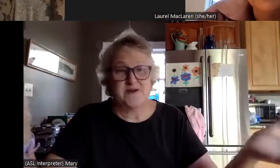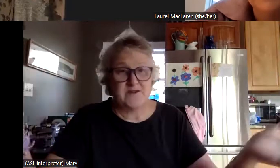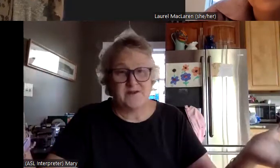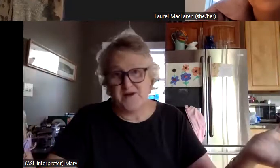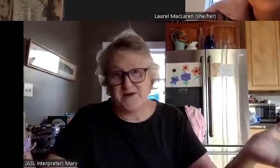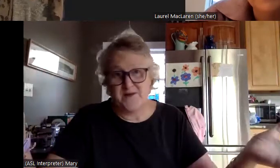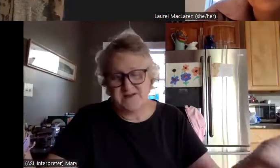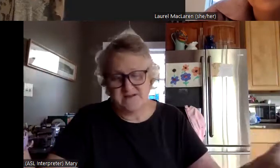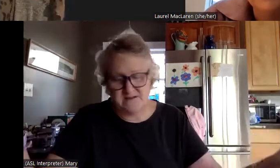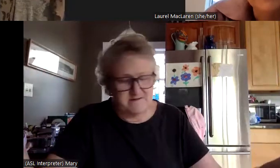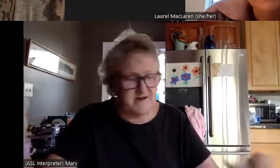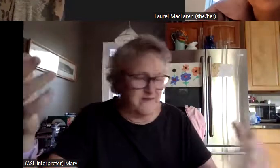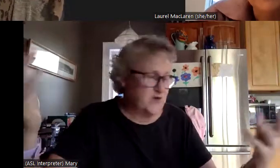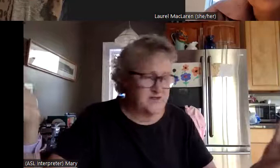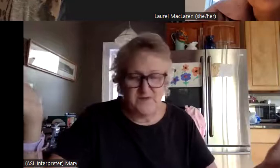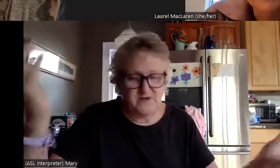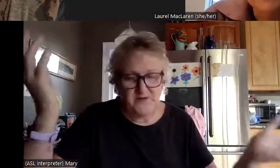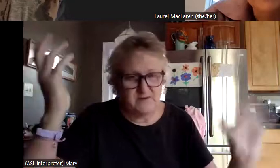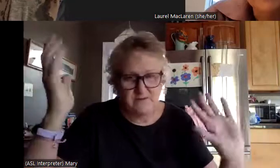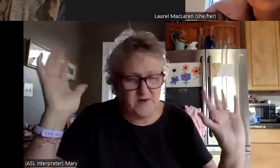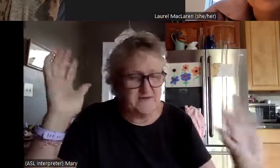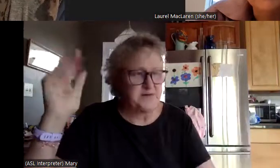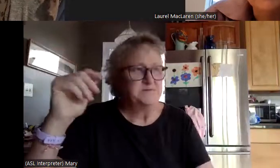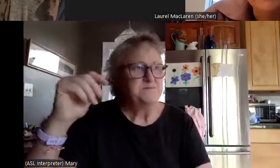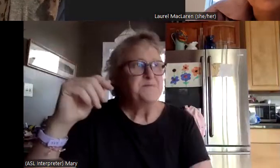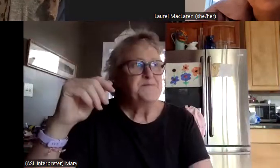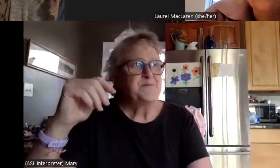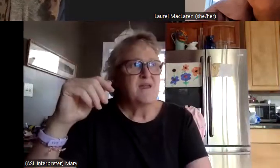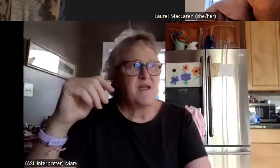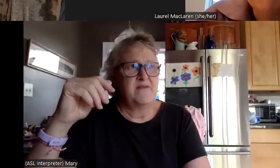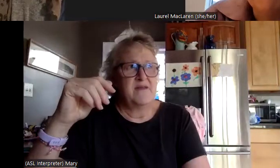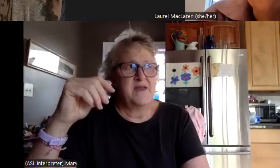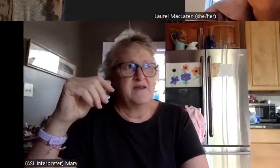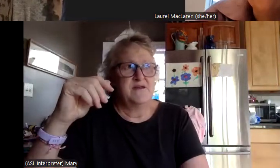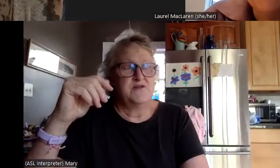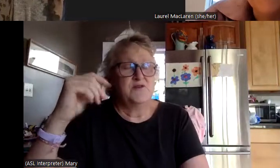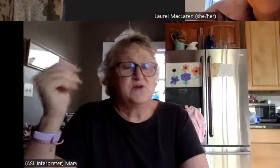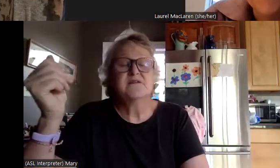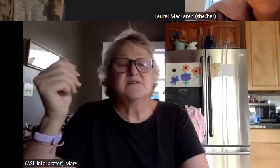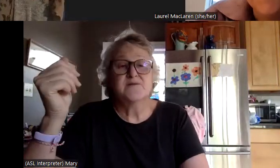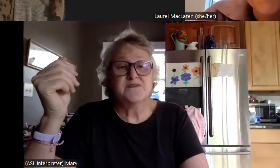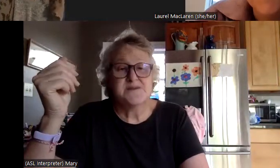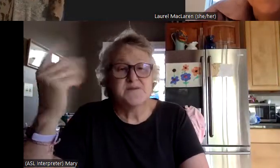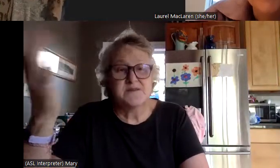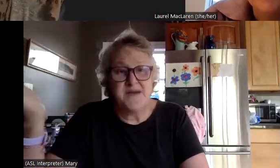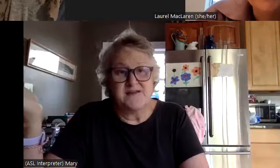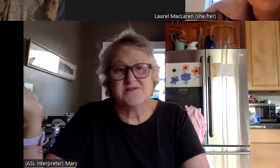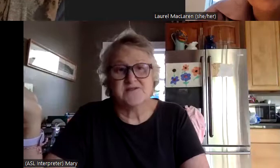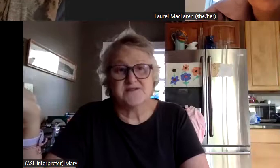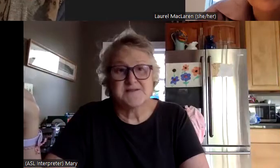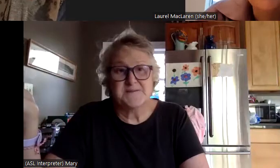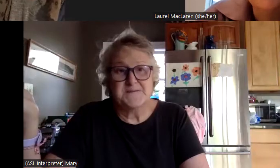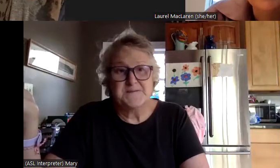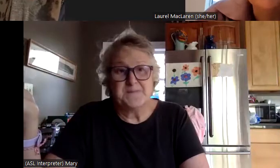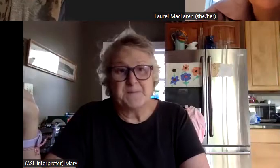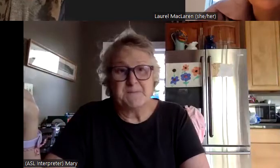to wherever you're going, which is of course a beautiful whatever. And then you cook with some of the